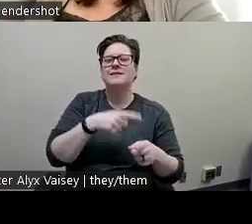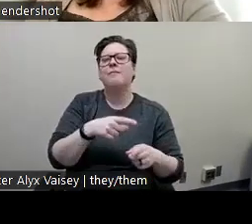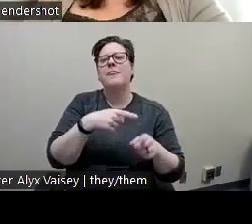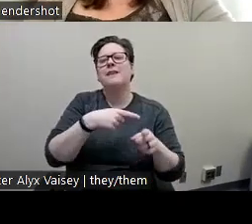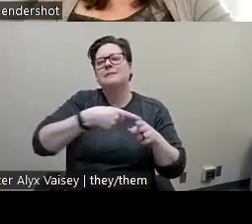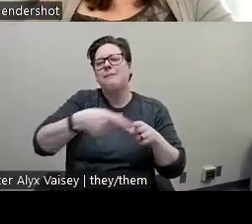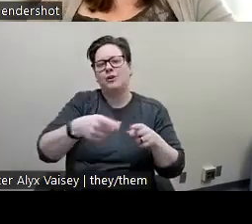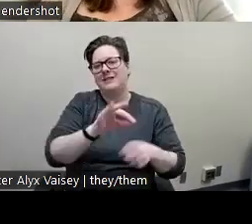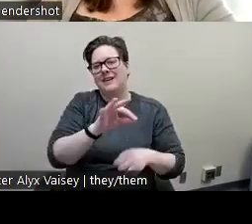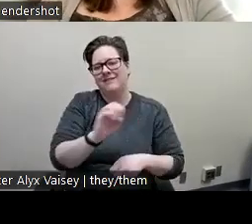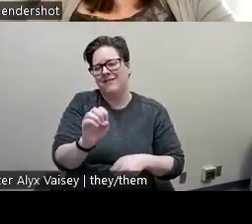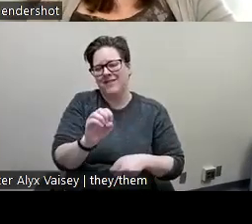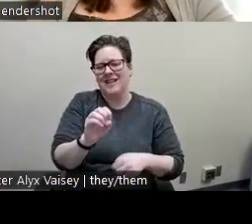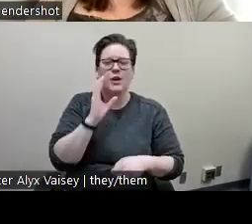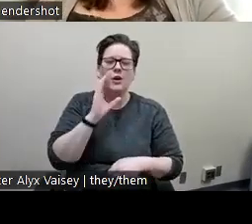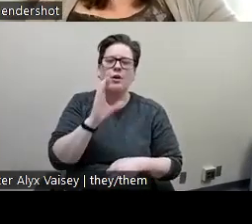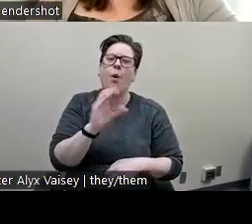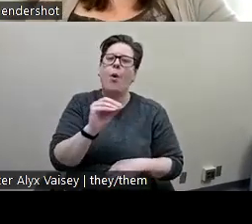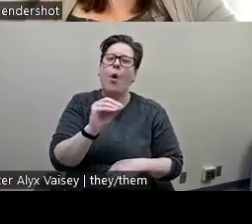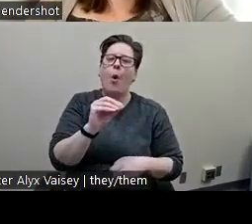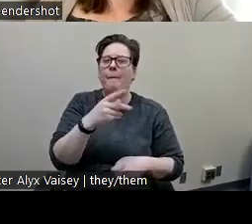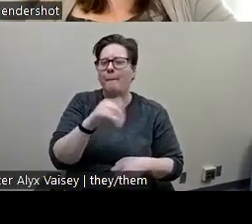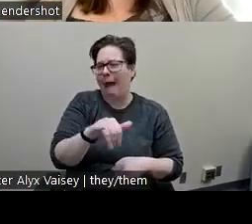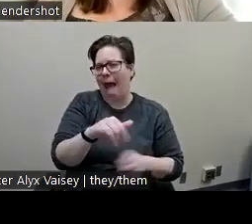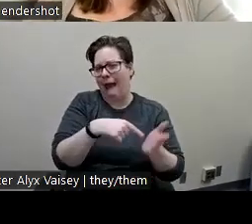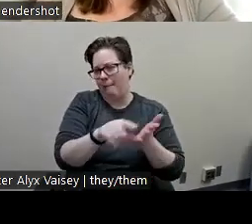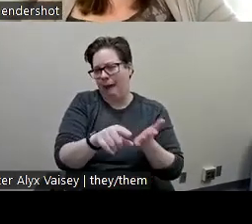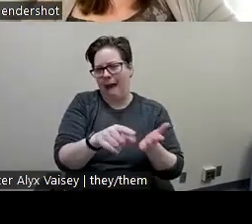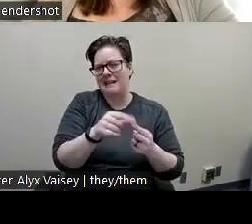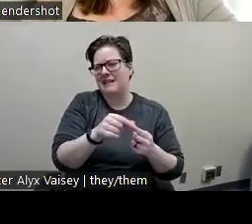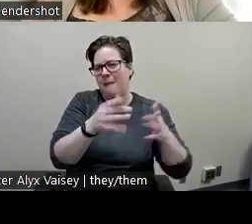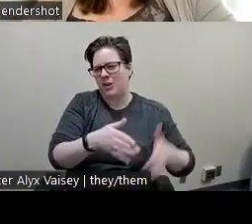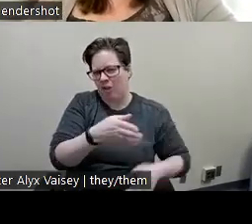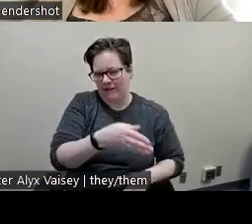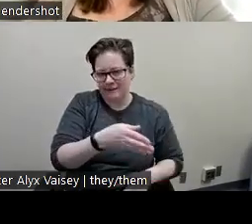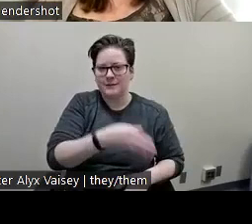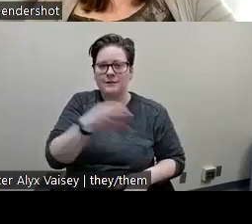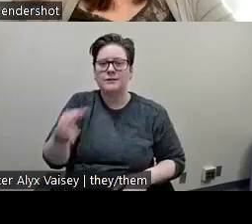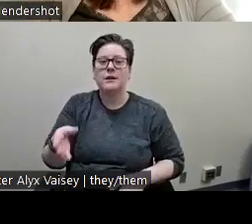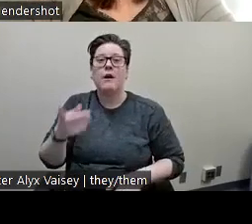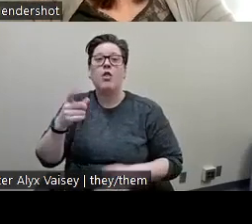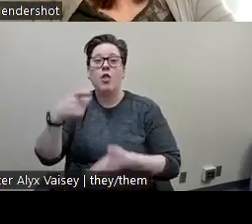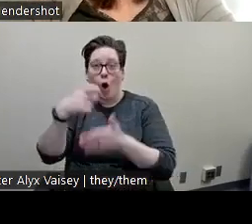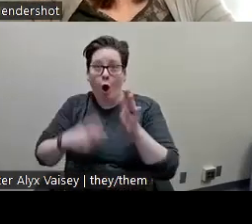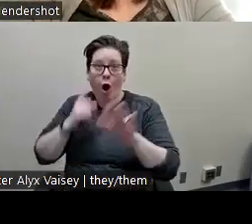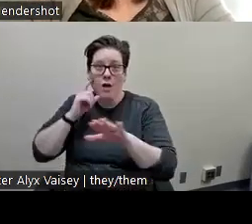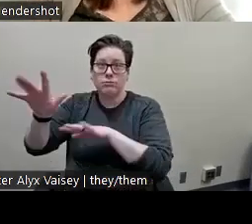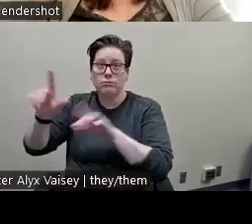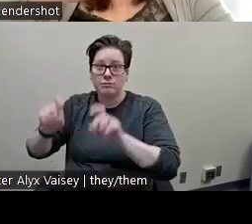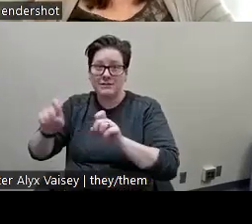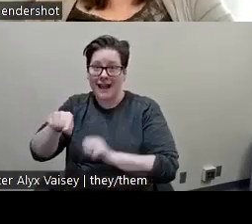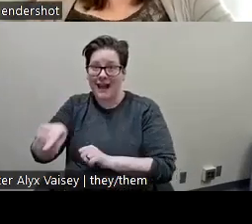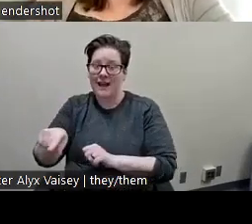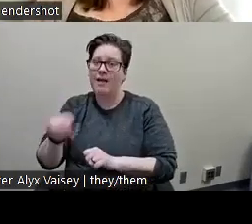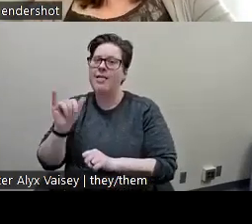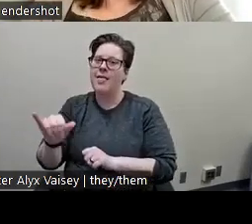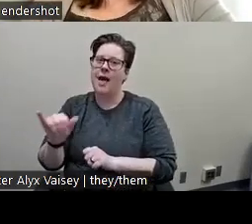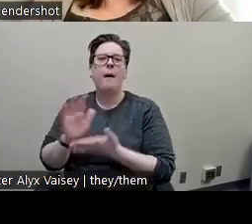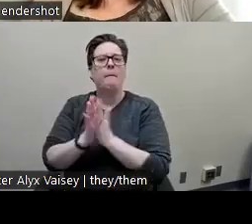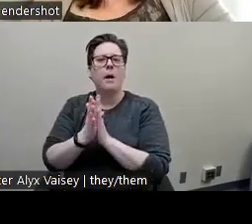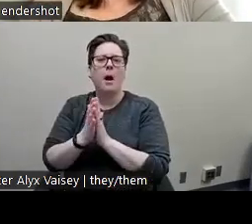co-insurance, deductibles, co-pays, all those things apply. As for the cost of genetic testing, this has become more of a